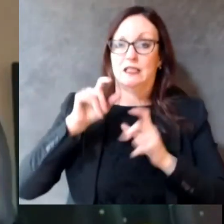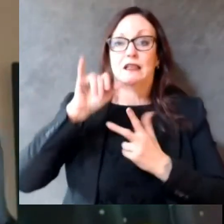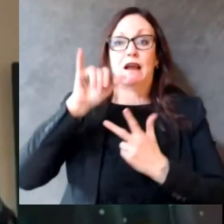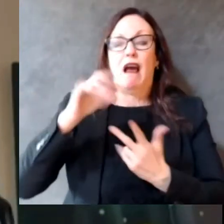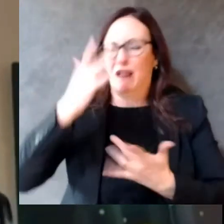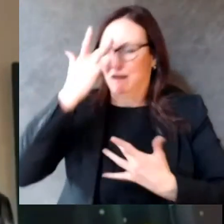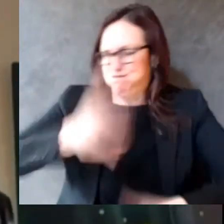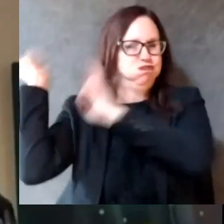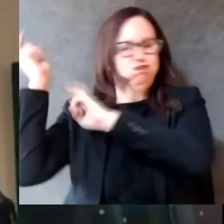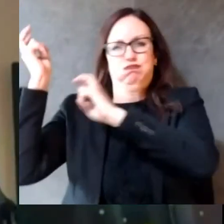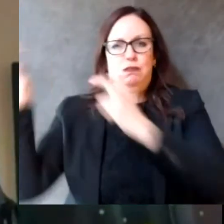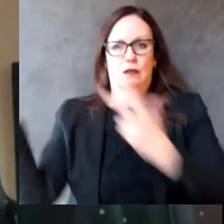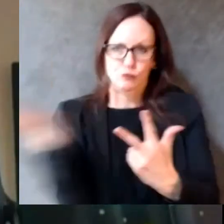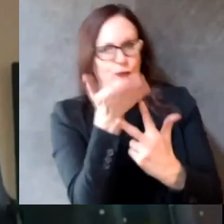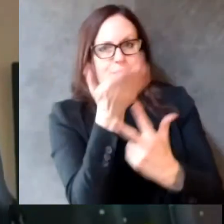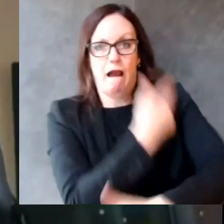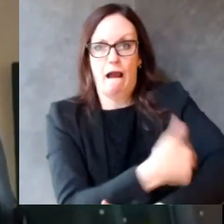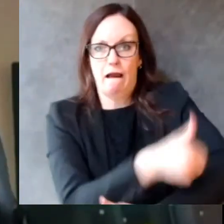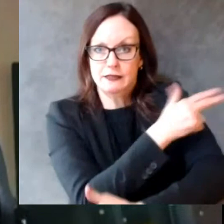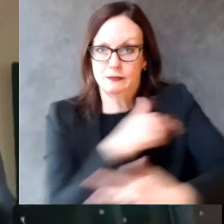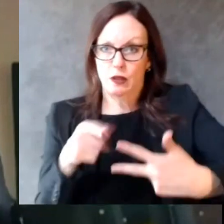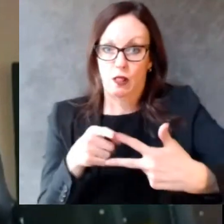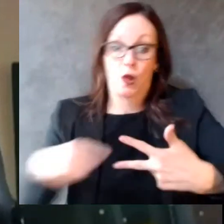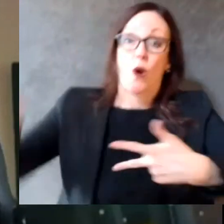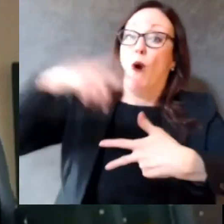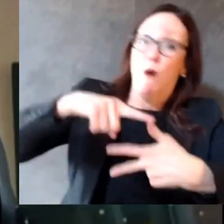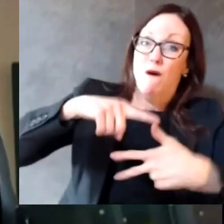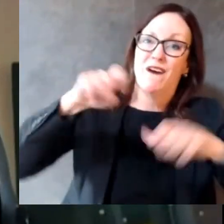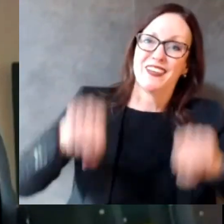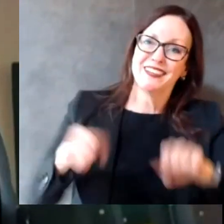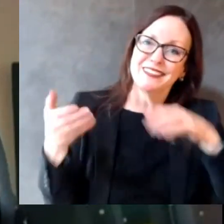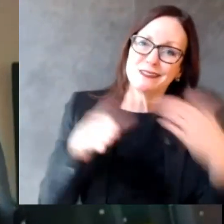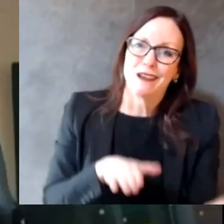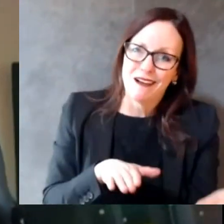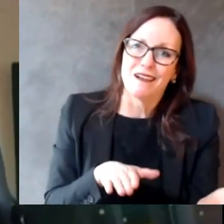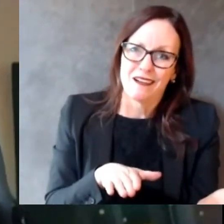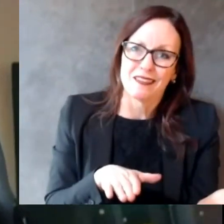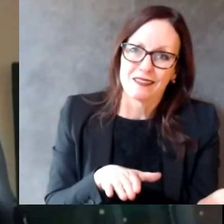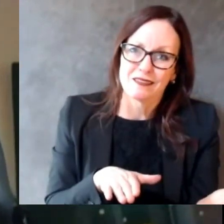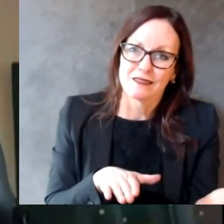again. And you're going to see more hospitalizations when that happens.